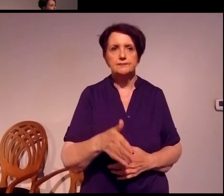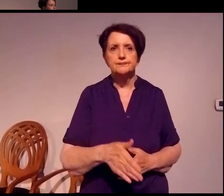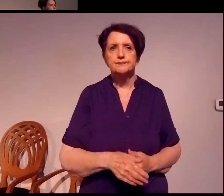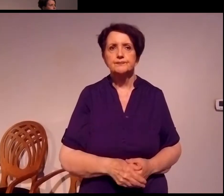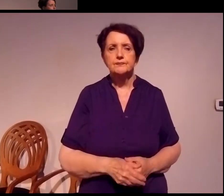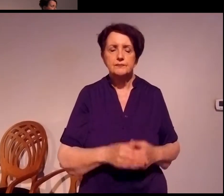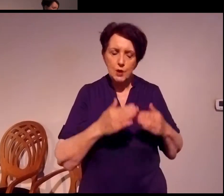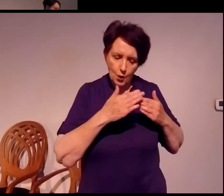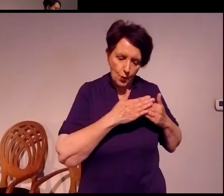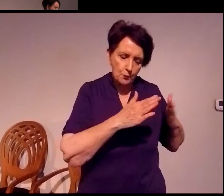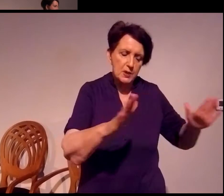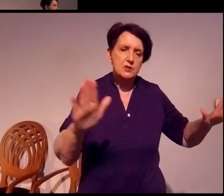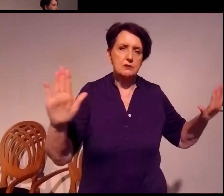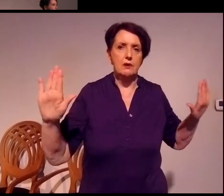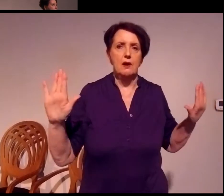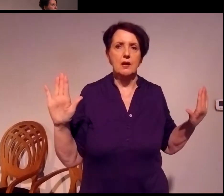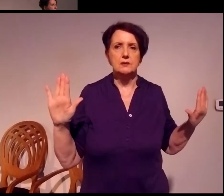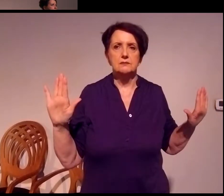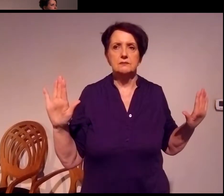Open your heart.